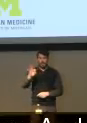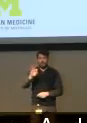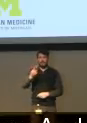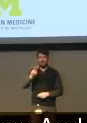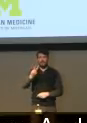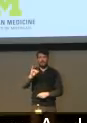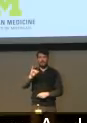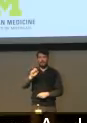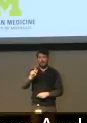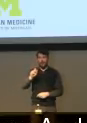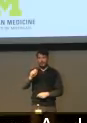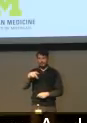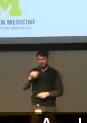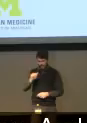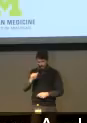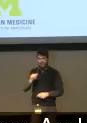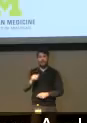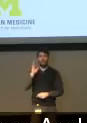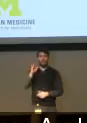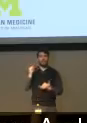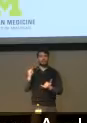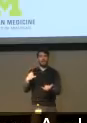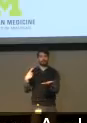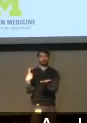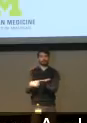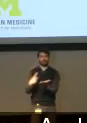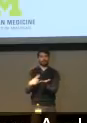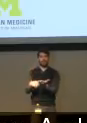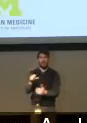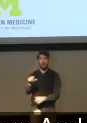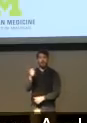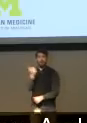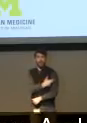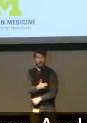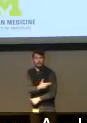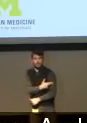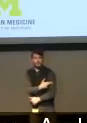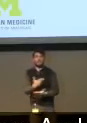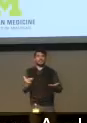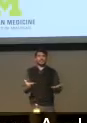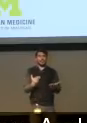on census projections, transfers from other hospitals, and our ICU capacity.